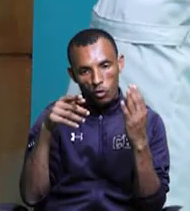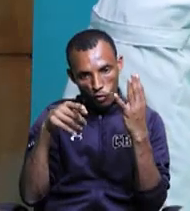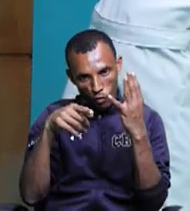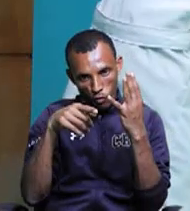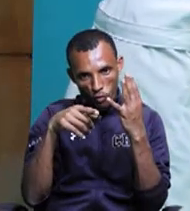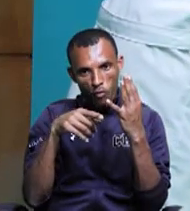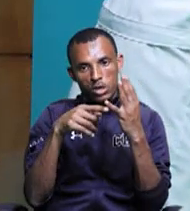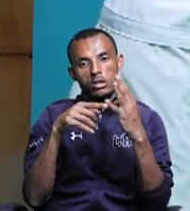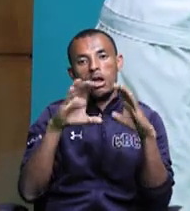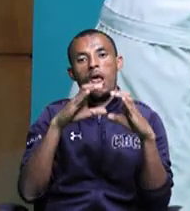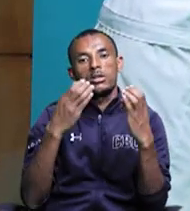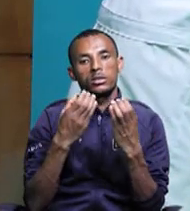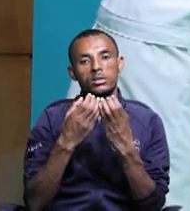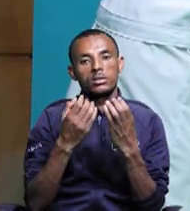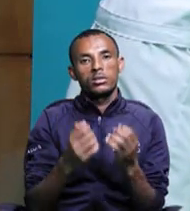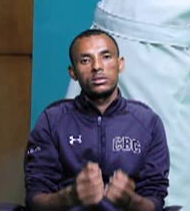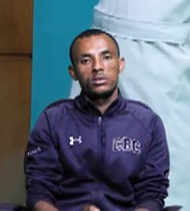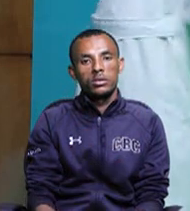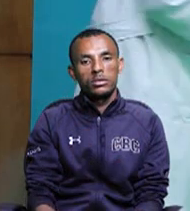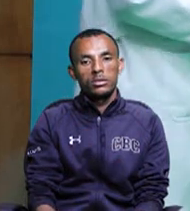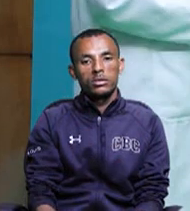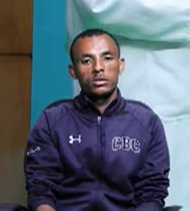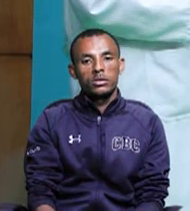fourth class. It will be in fourth class. That is correct.